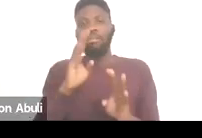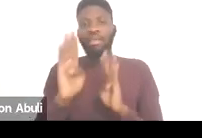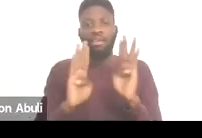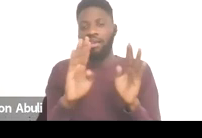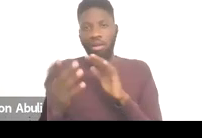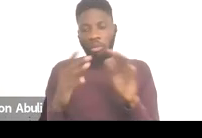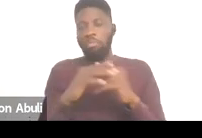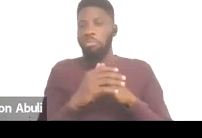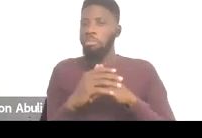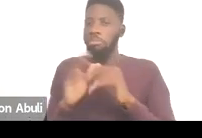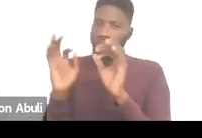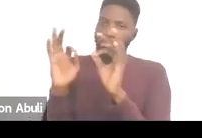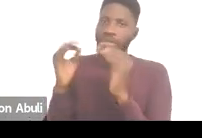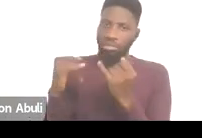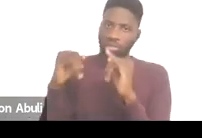good trial.